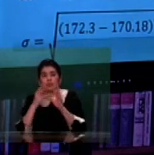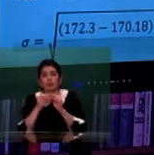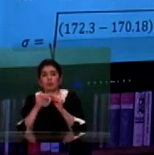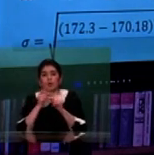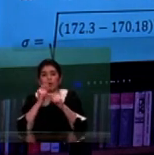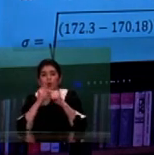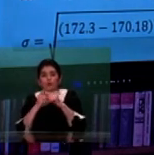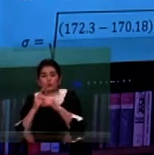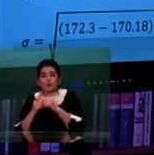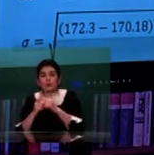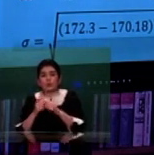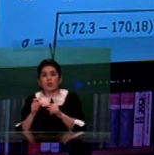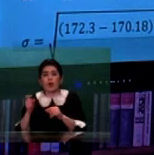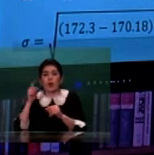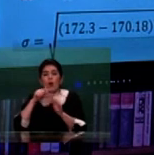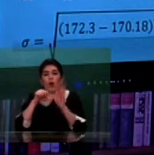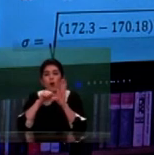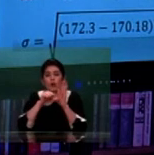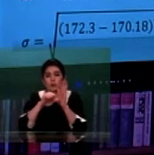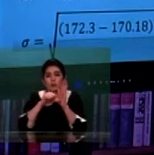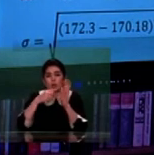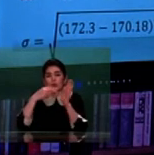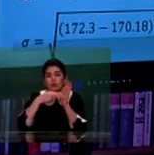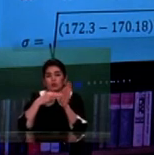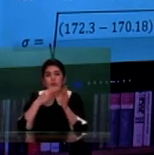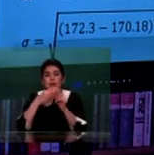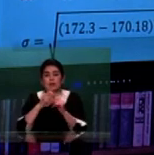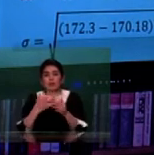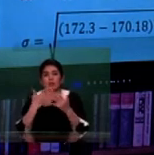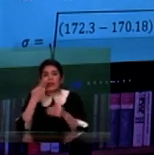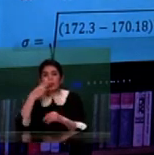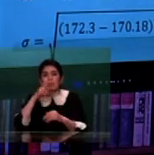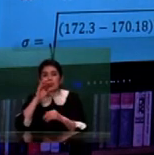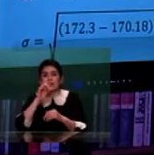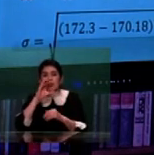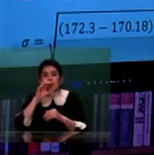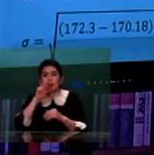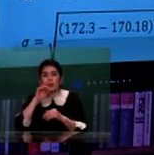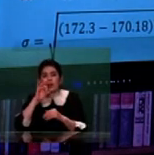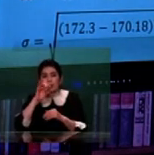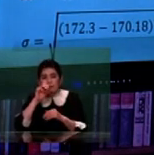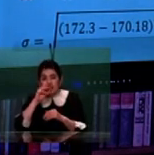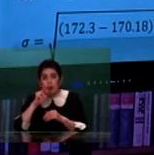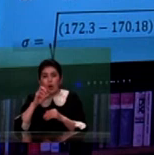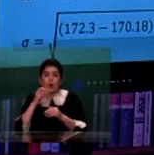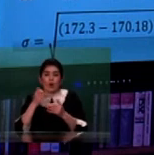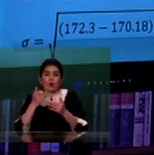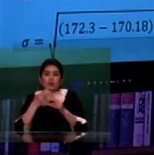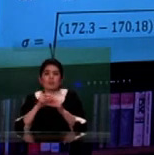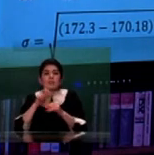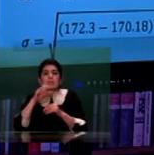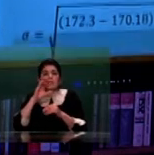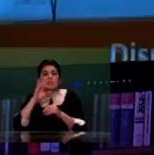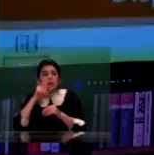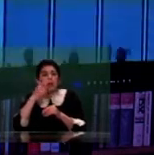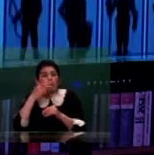hammasini qo'shib oldiga bo'lamiz. Bizda dispersiya hosil bo'ldi. Uni sigma deb ataymiz. Bu nimani beradi